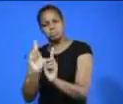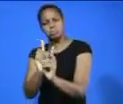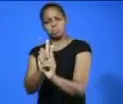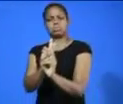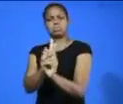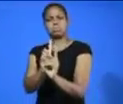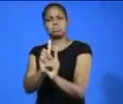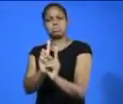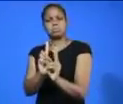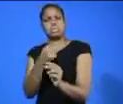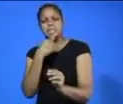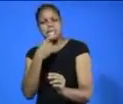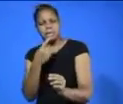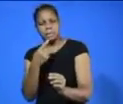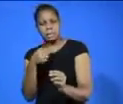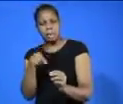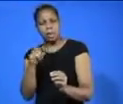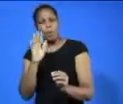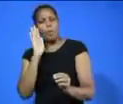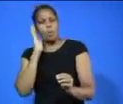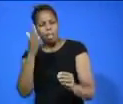child in their old age?